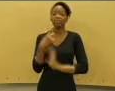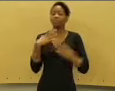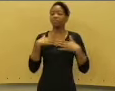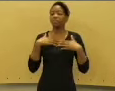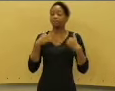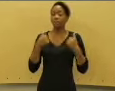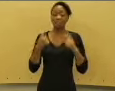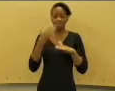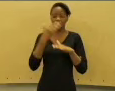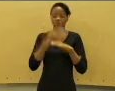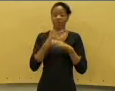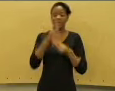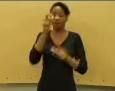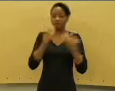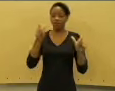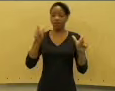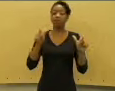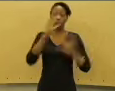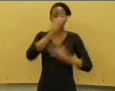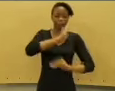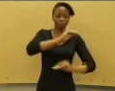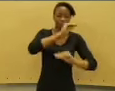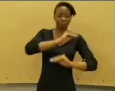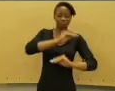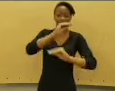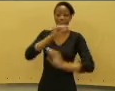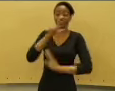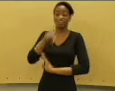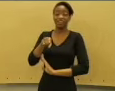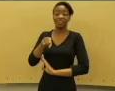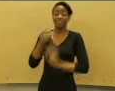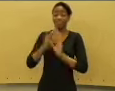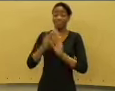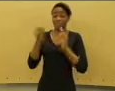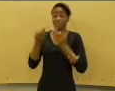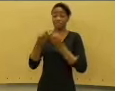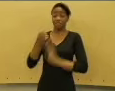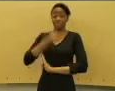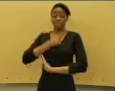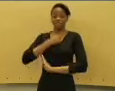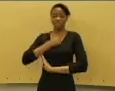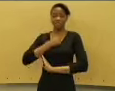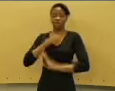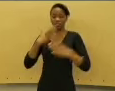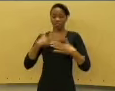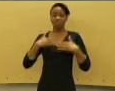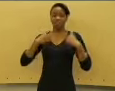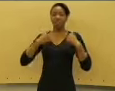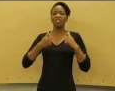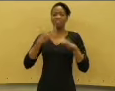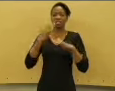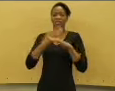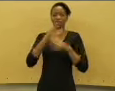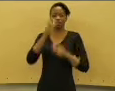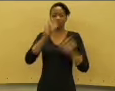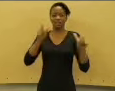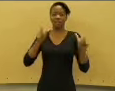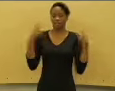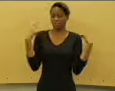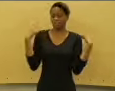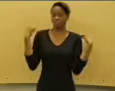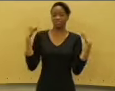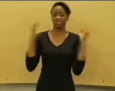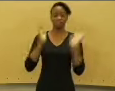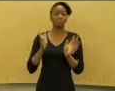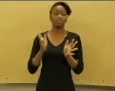to be educated. Some of my relatives are healthcare workers and are people who used to be nurses. And I remember when